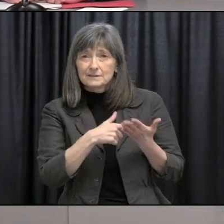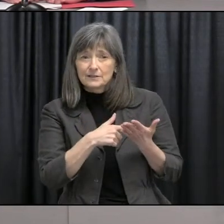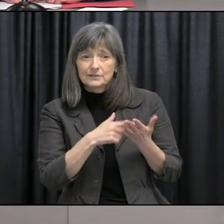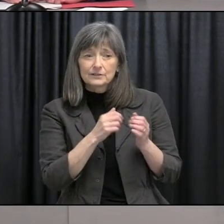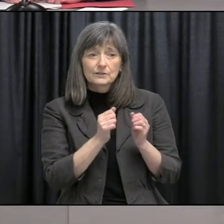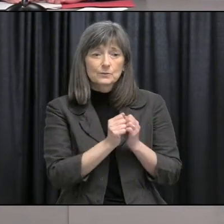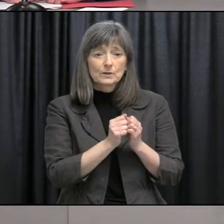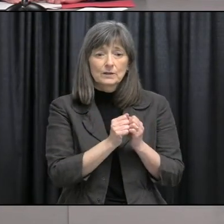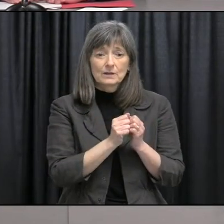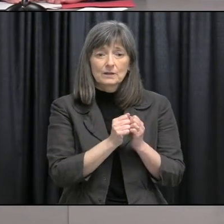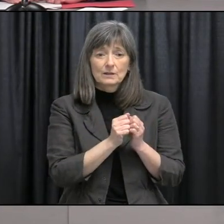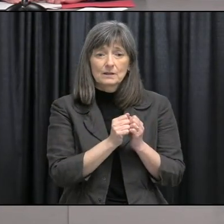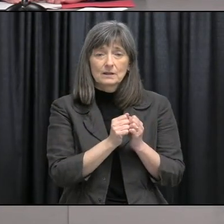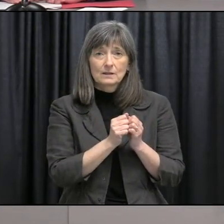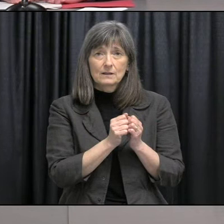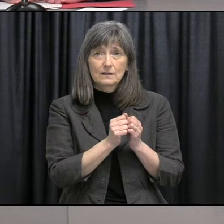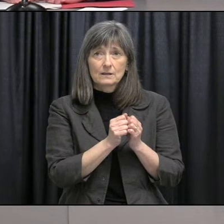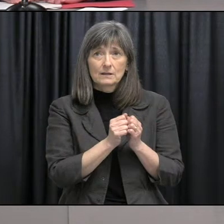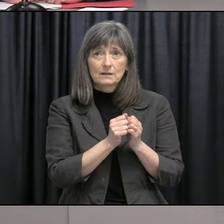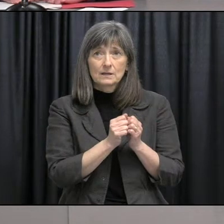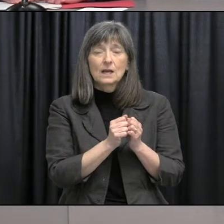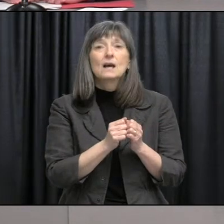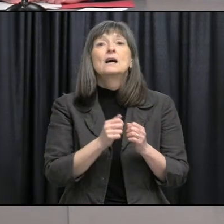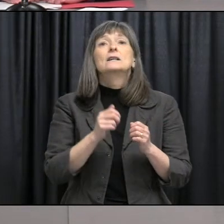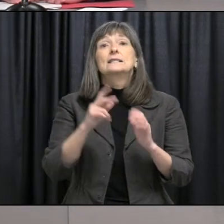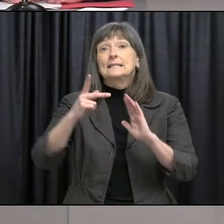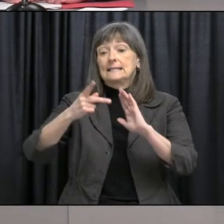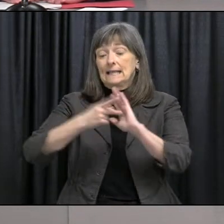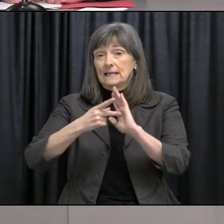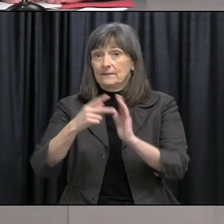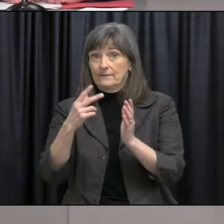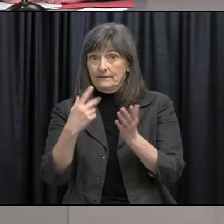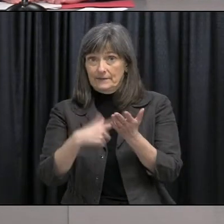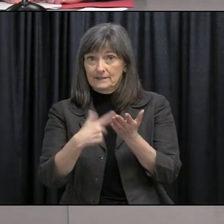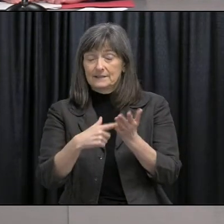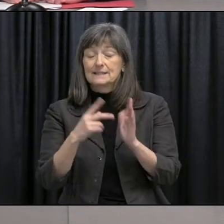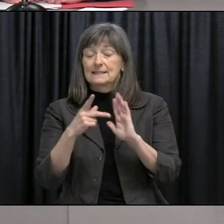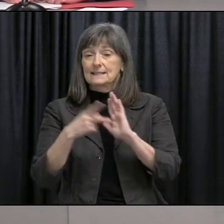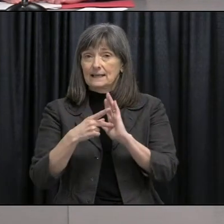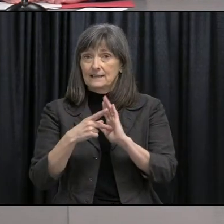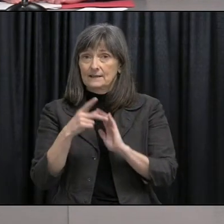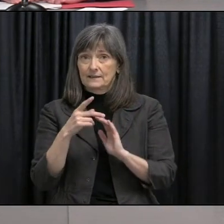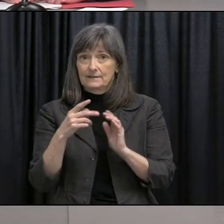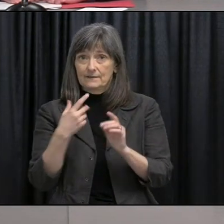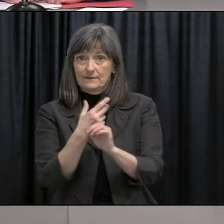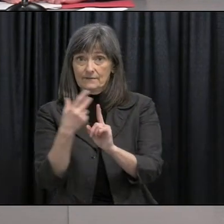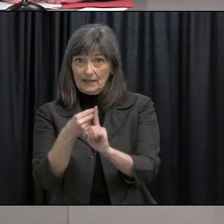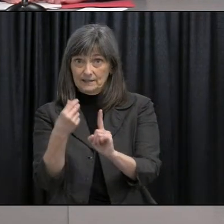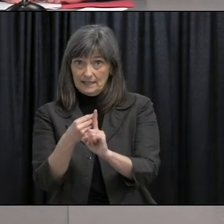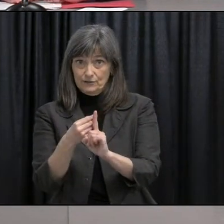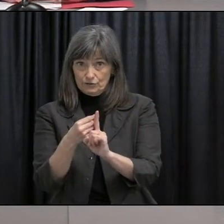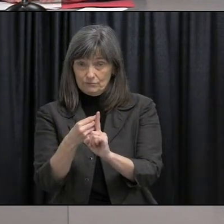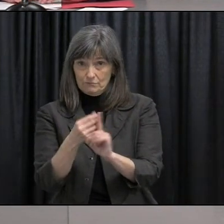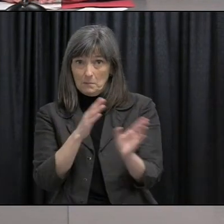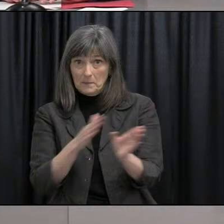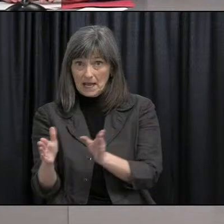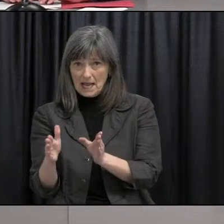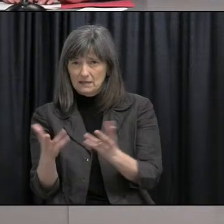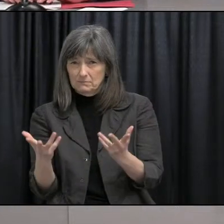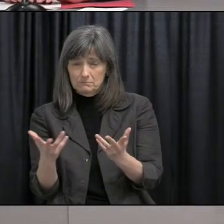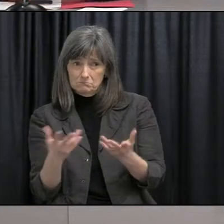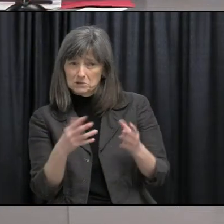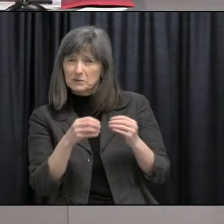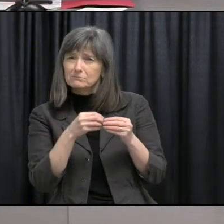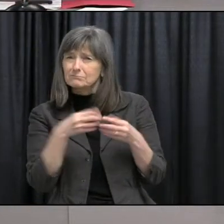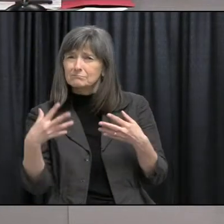those who were vaccinated much earlier to get their second doses. I was wondering if you can expand on those discussions. What exactly is the plan